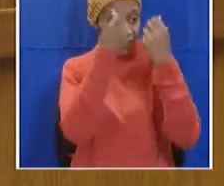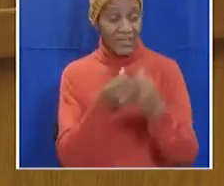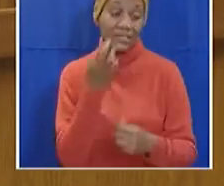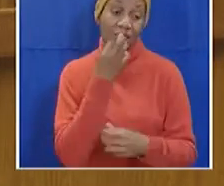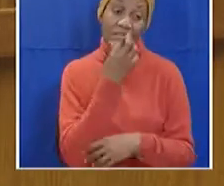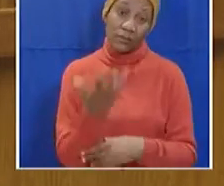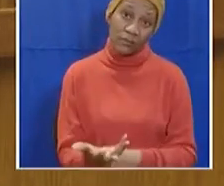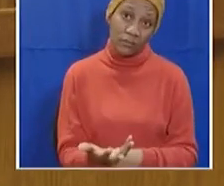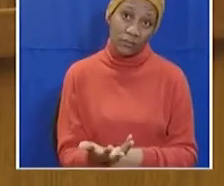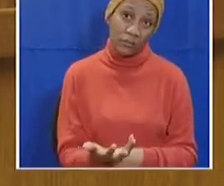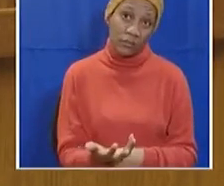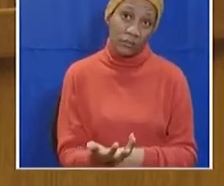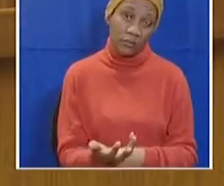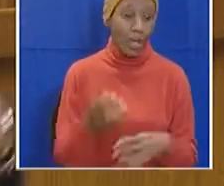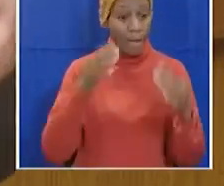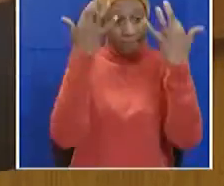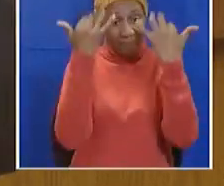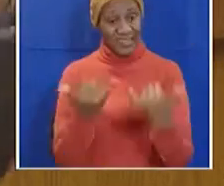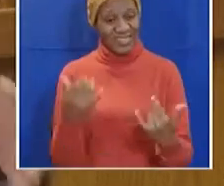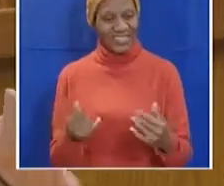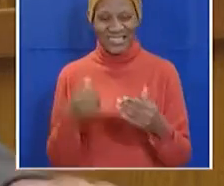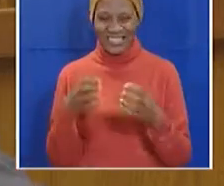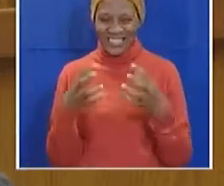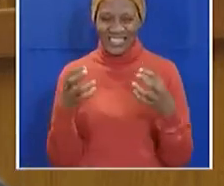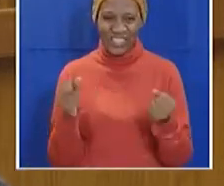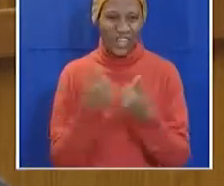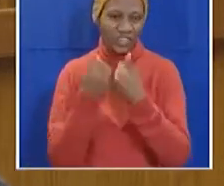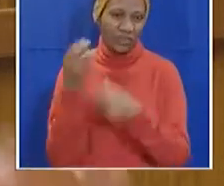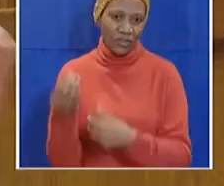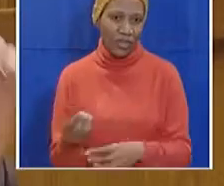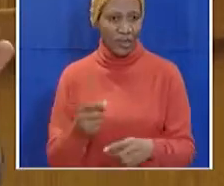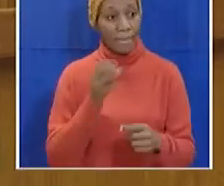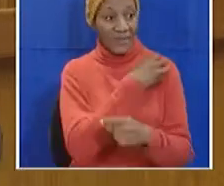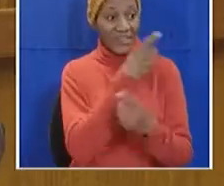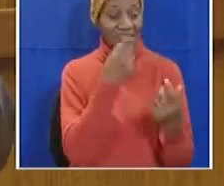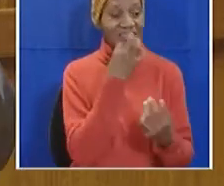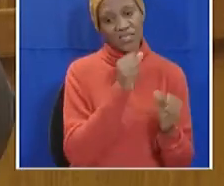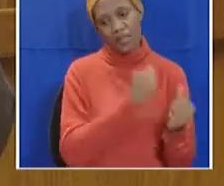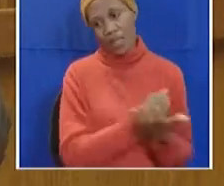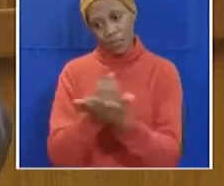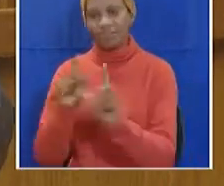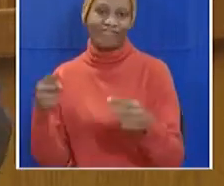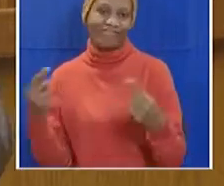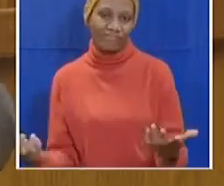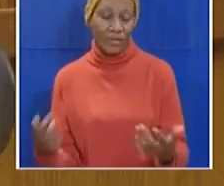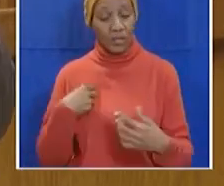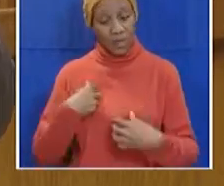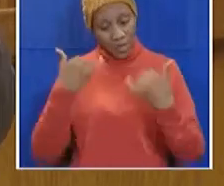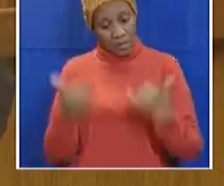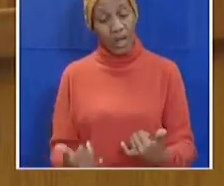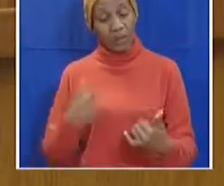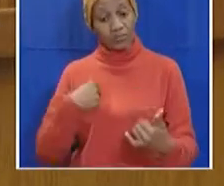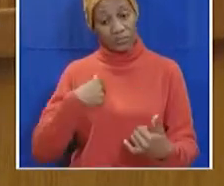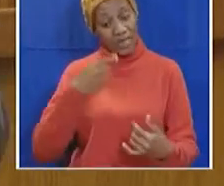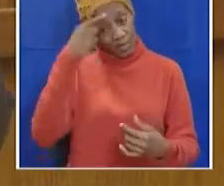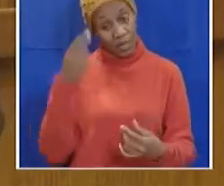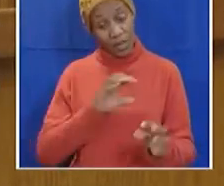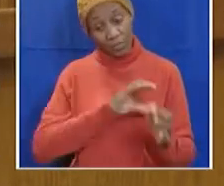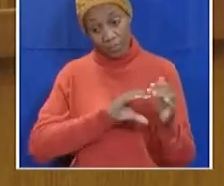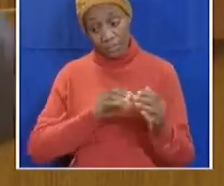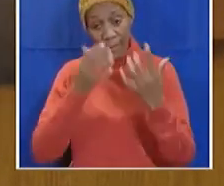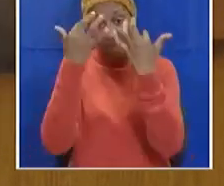to constrained fiscal outlook, he was not able to help us. Now, we then resolved to go to the Appropriations Committee